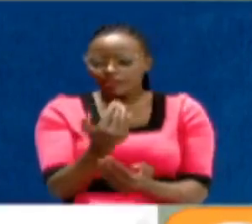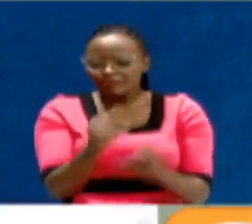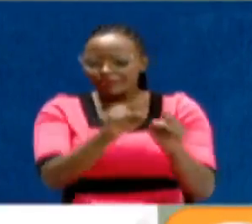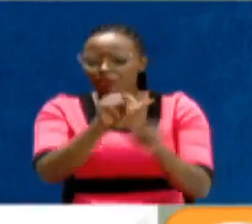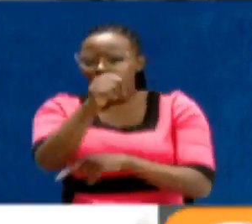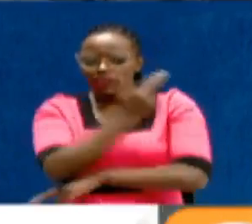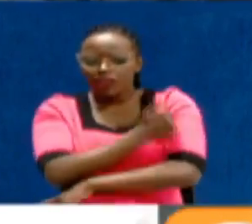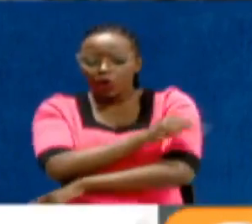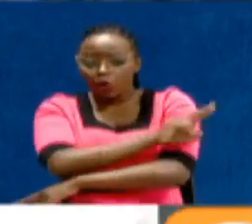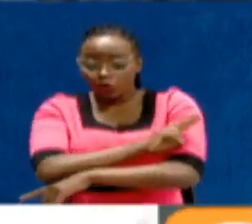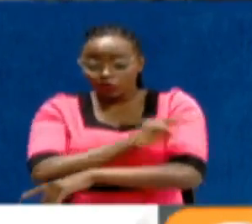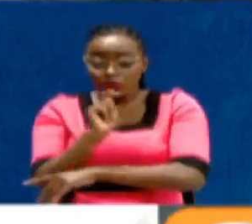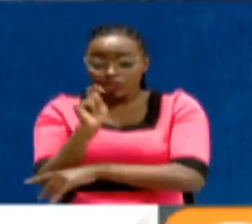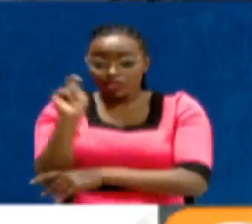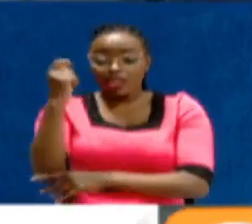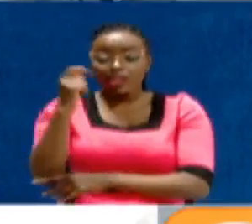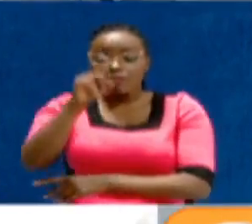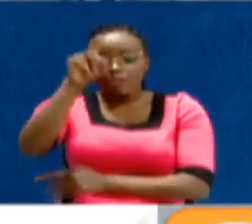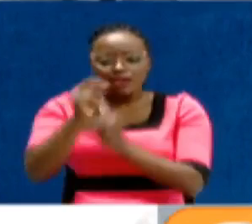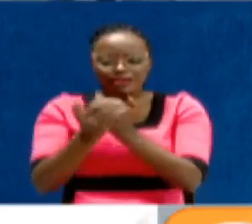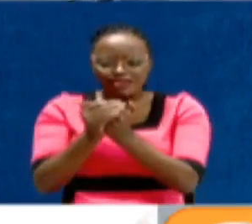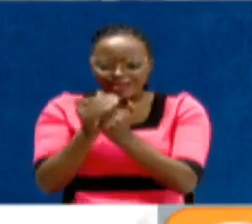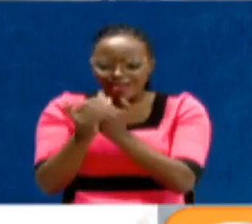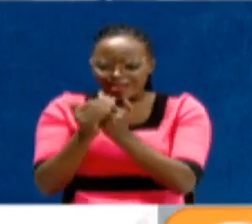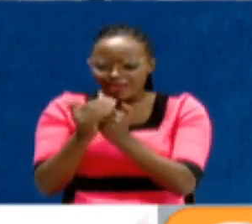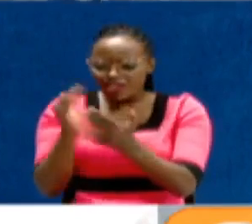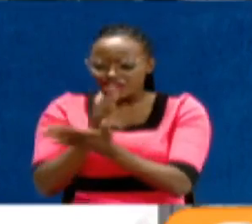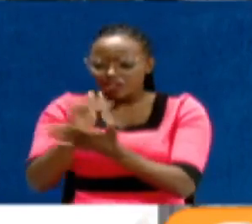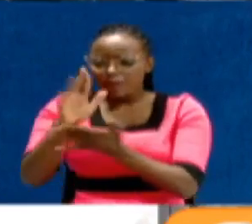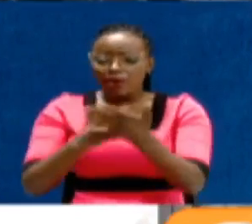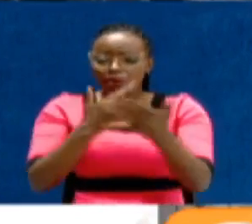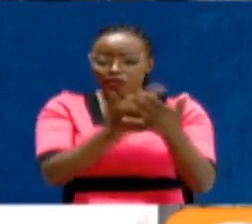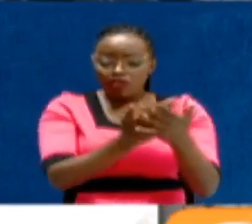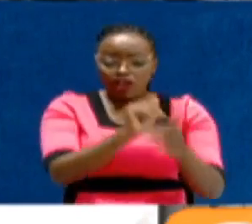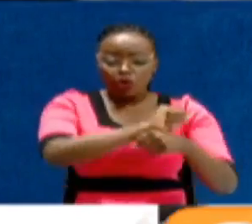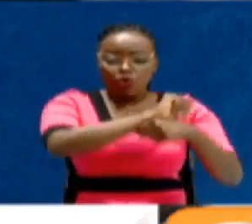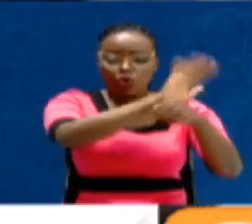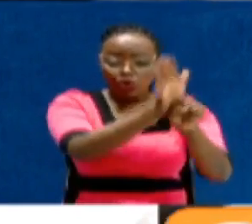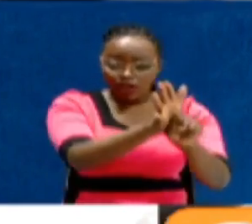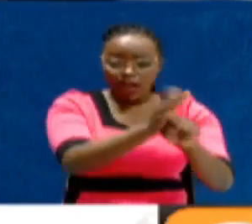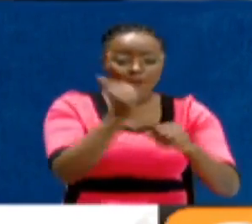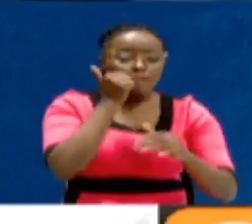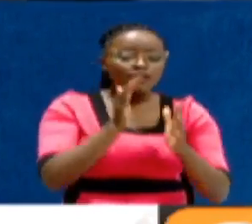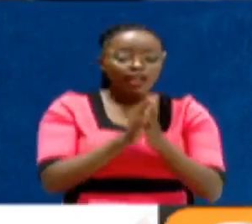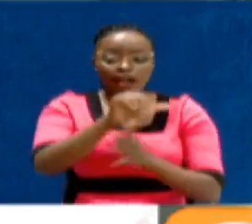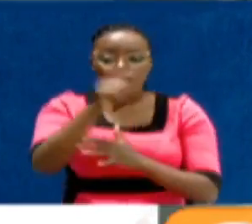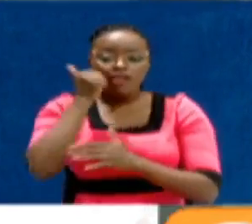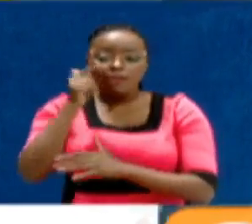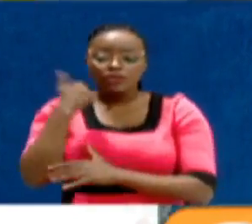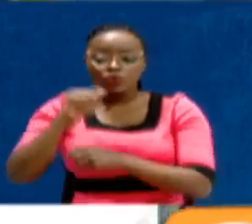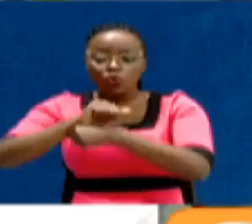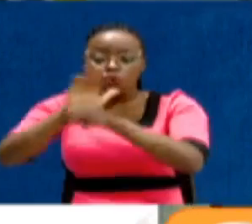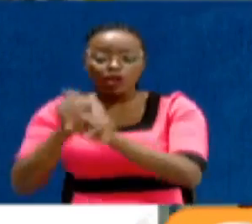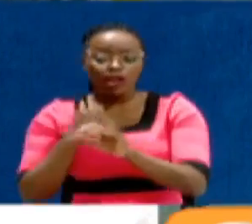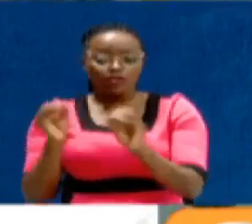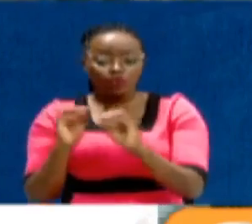like other hospitals around the country, have to carefully share their resources between the COVID and non-COVID patients.